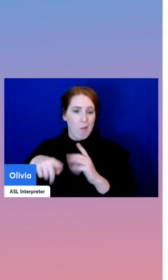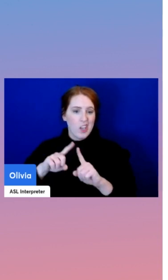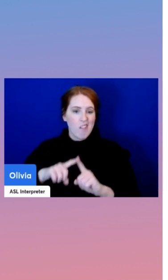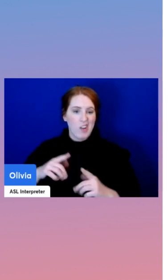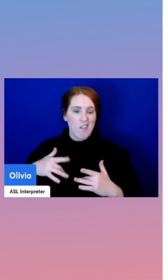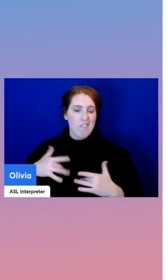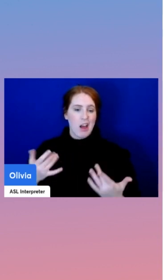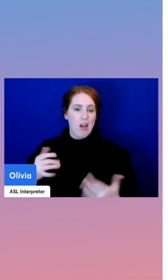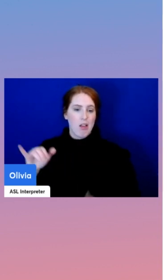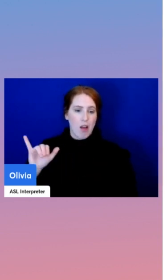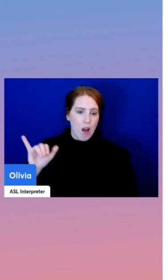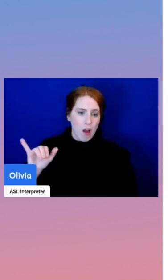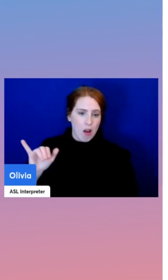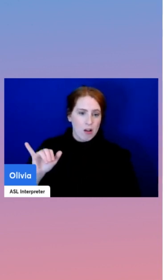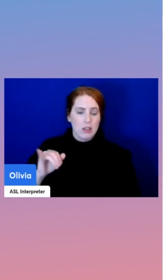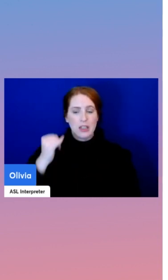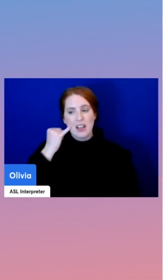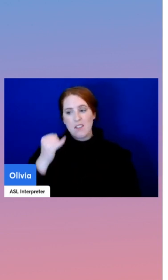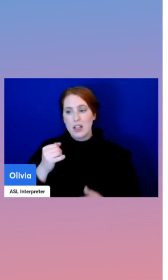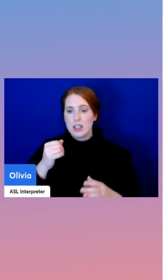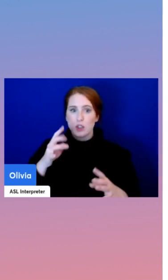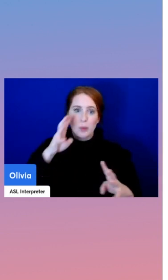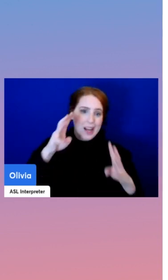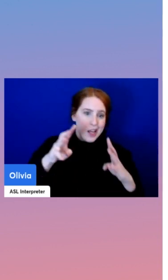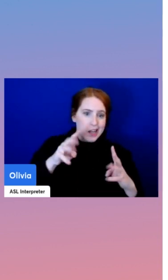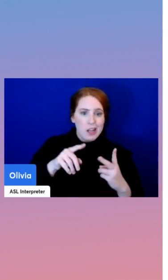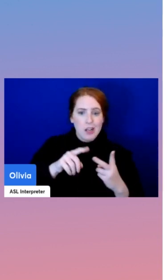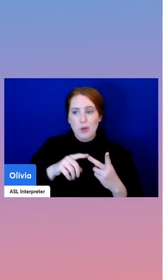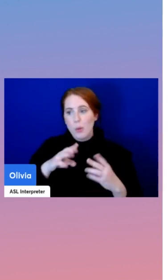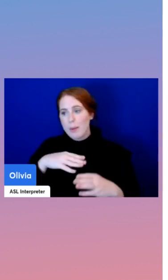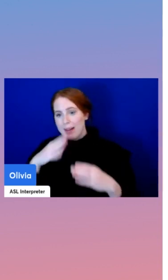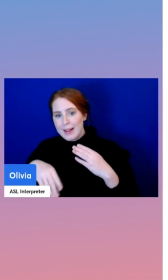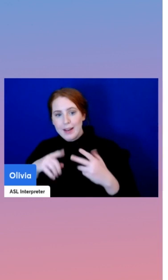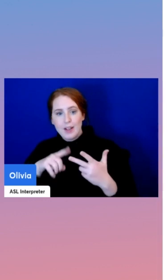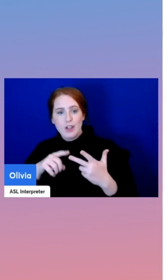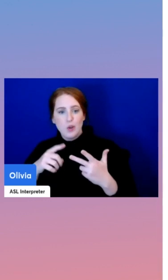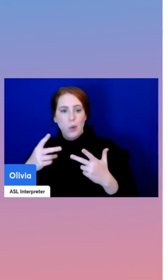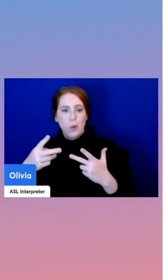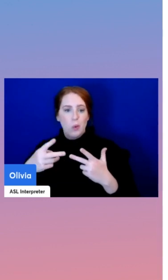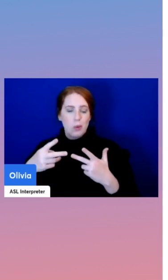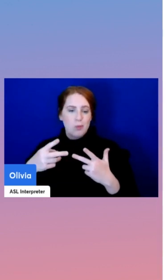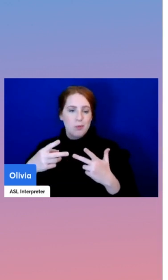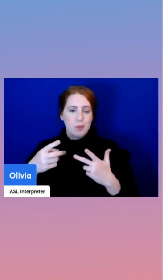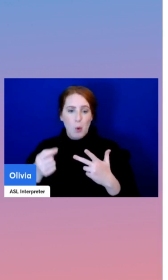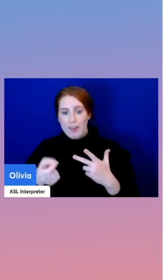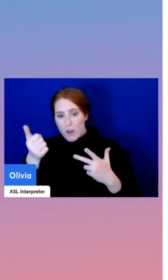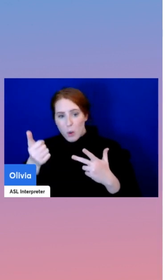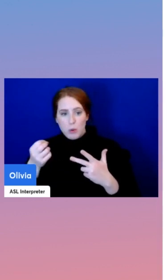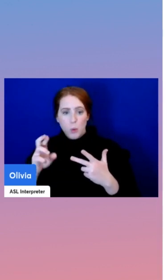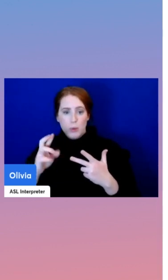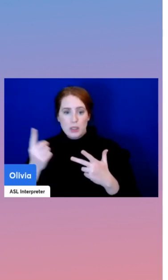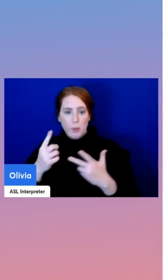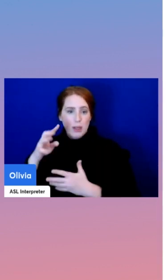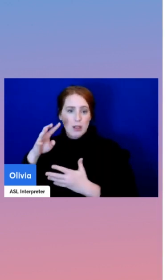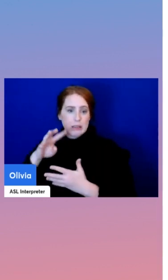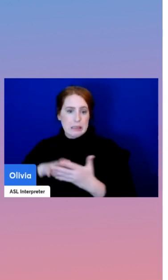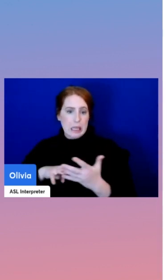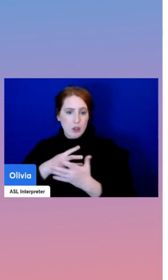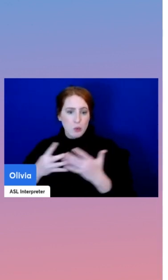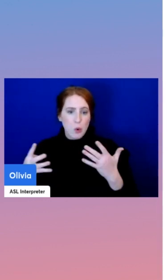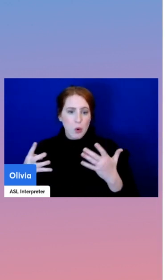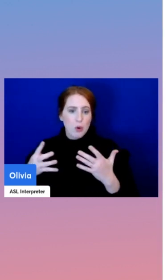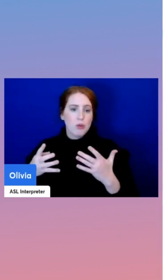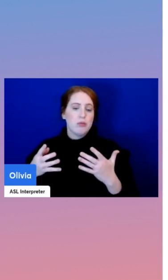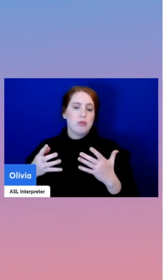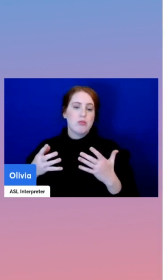version is created or completed, or revoked, or someone schedules the revocation of a version, or cancels the revocation